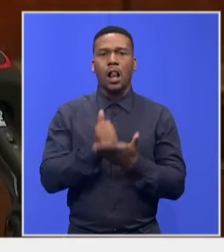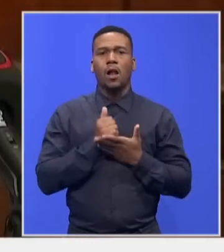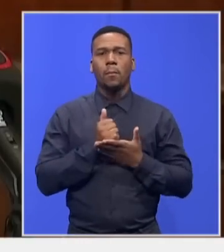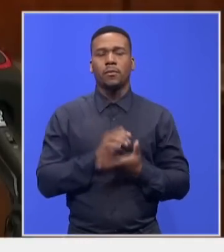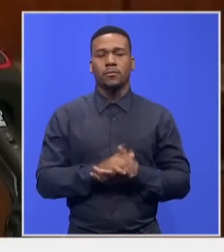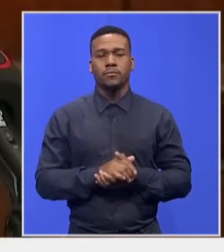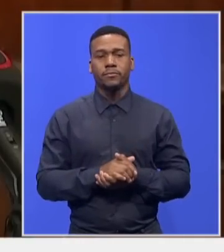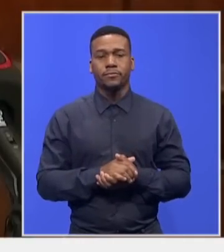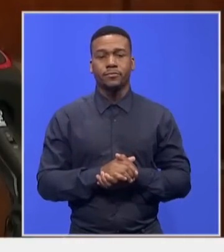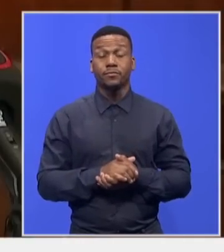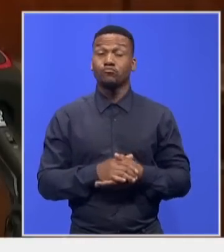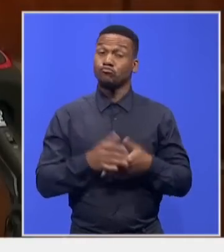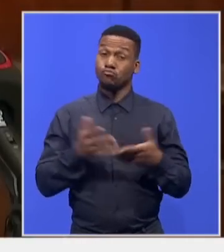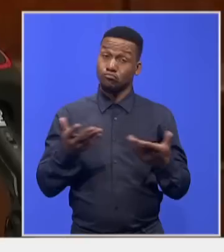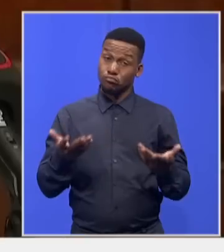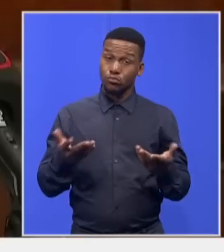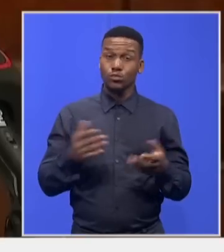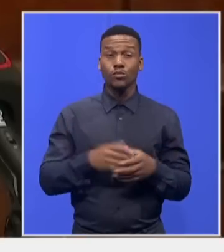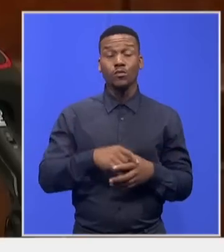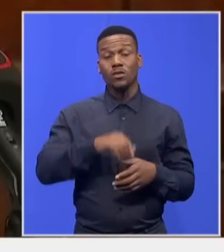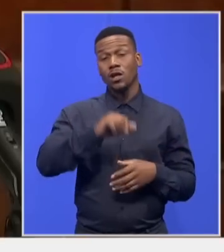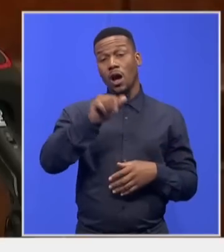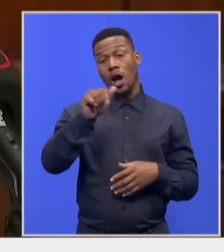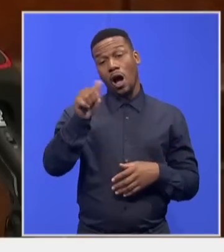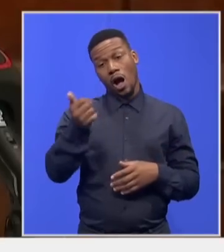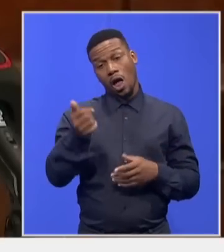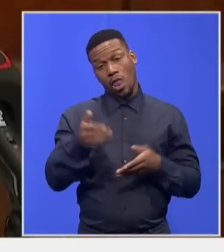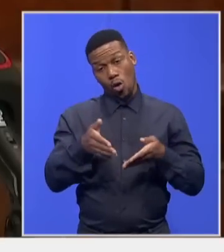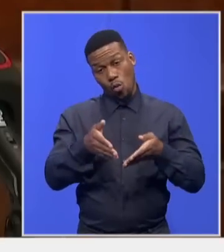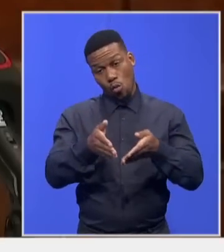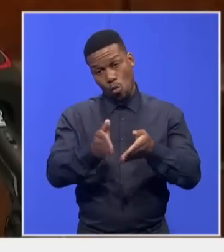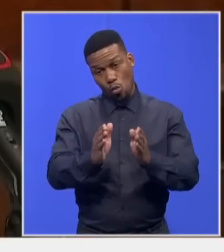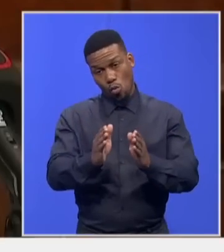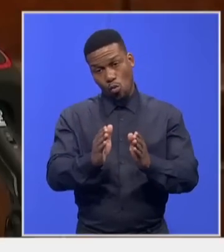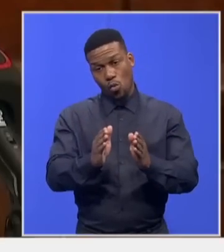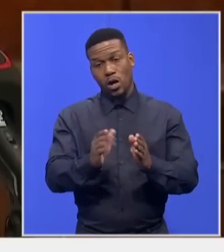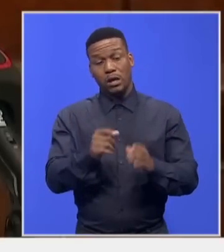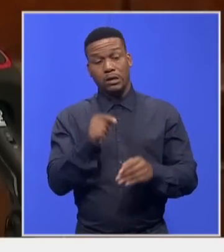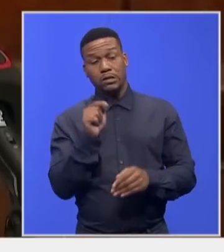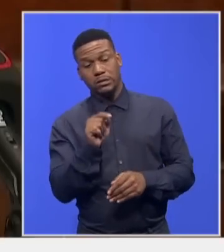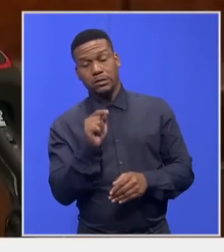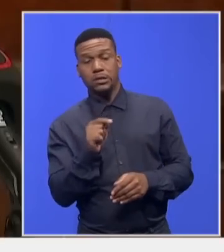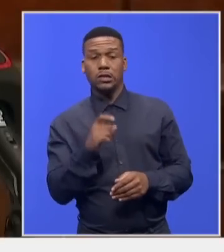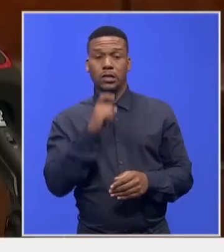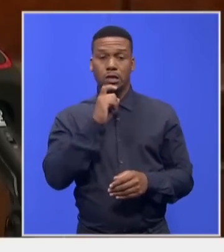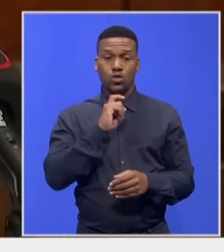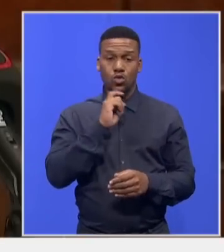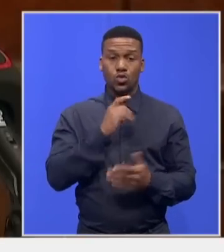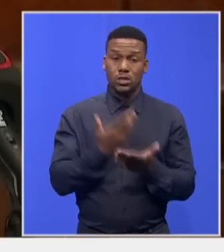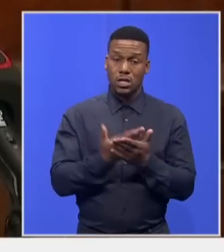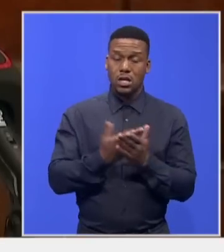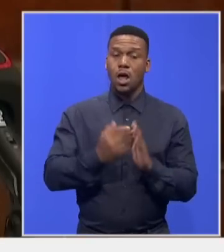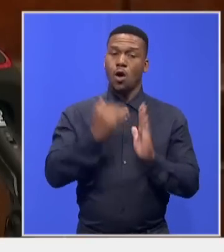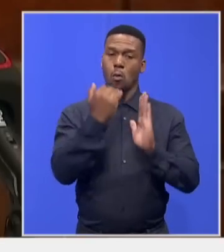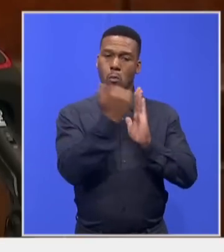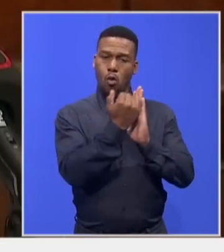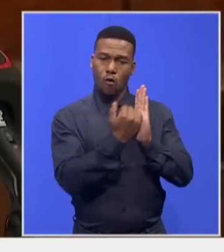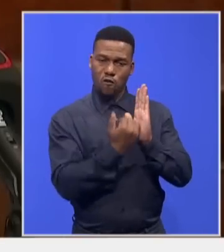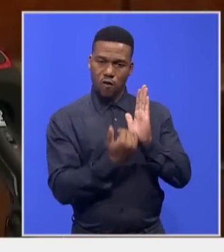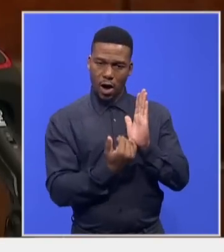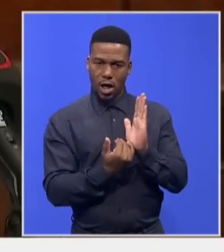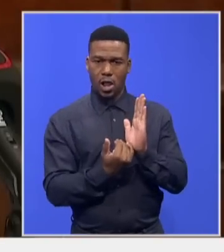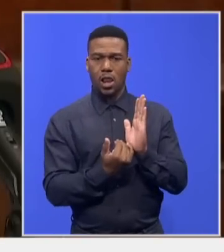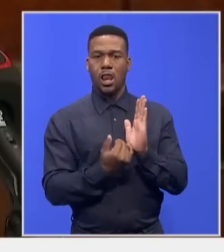another dimension that we know about the profile of generation in the country, is that your